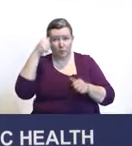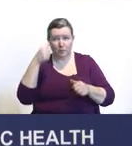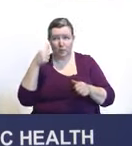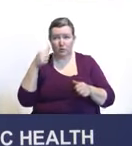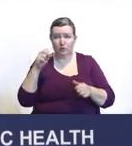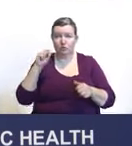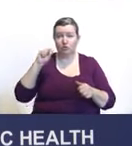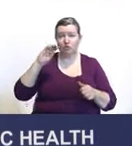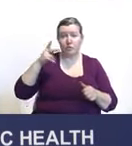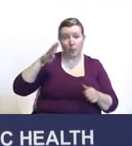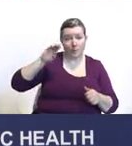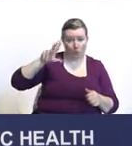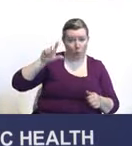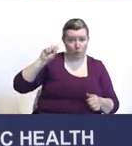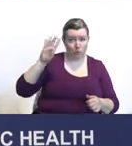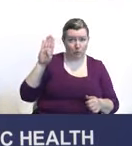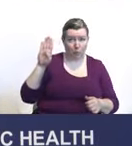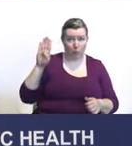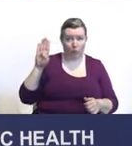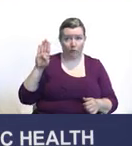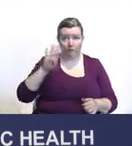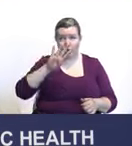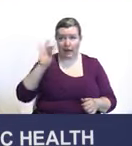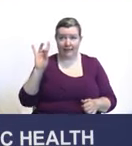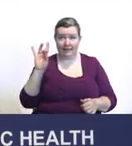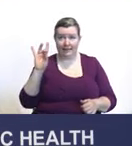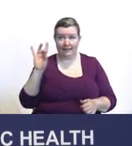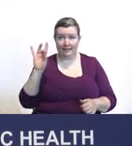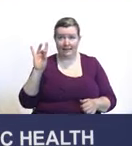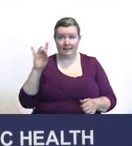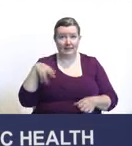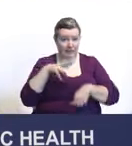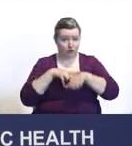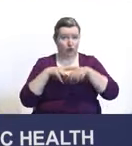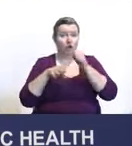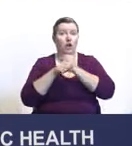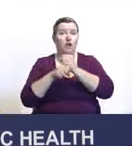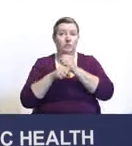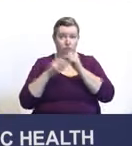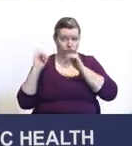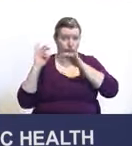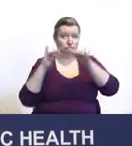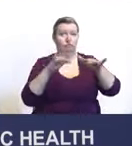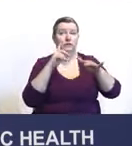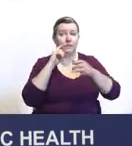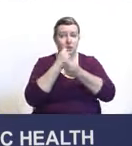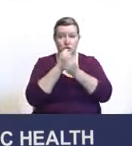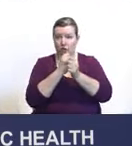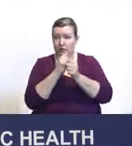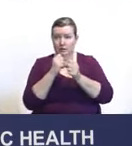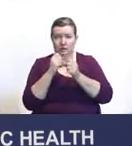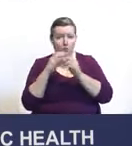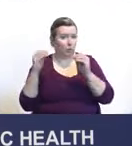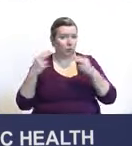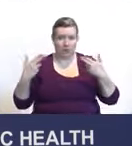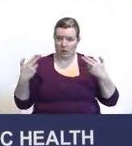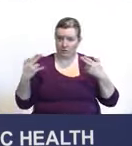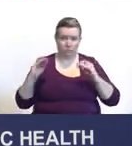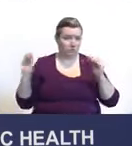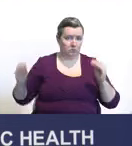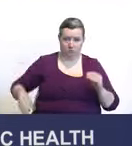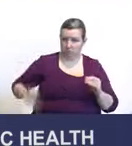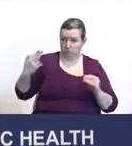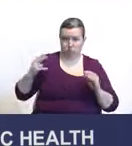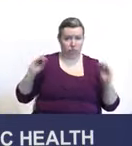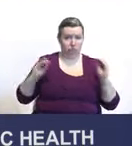hundreds of National Guards members, and they were not armed for that Super Bowl security mission. Again, drawing some type